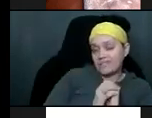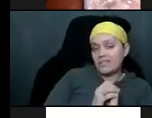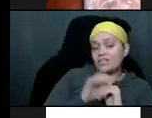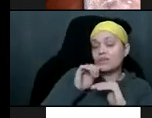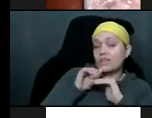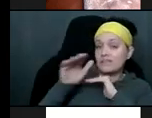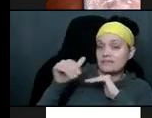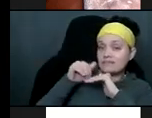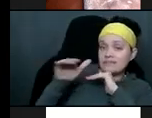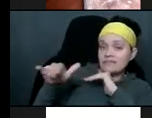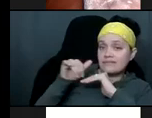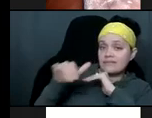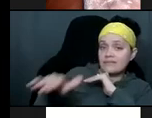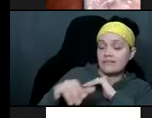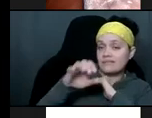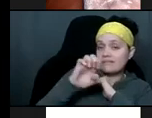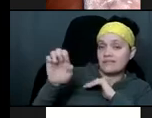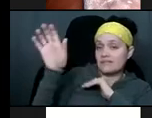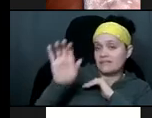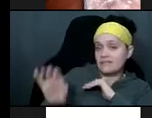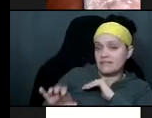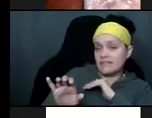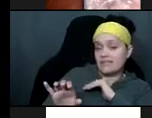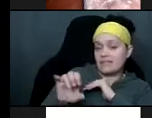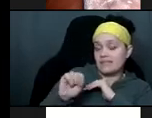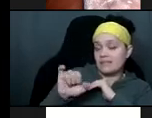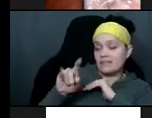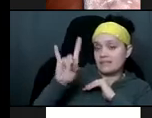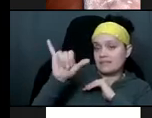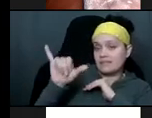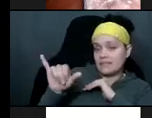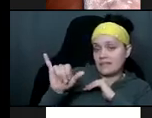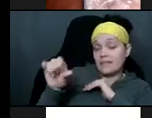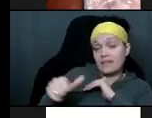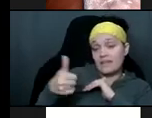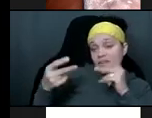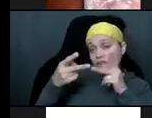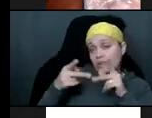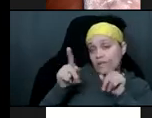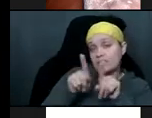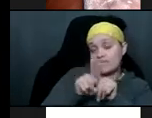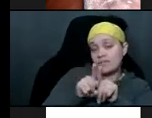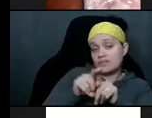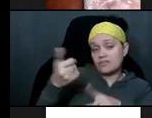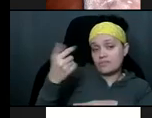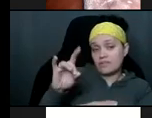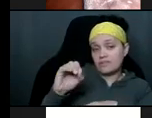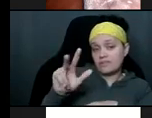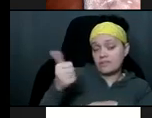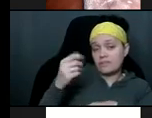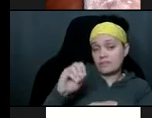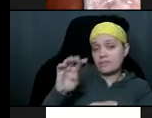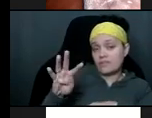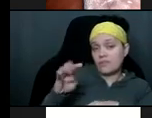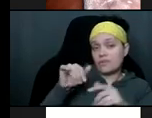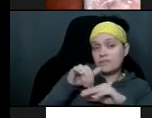sending the convicts to that east side, Sydney, okay, other spots. And then in 1803 and 1804, they start